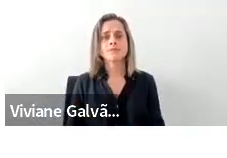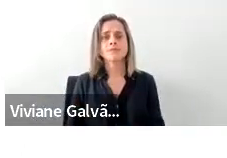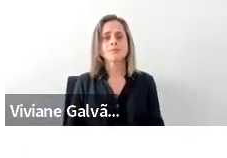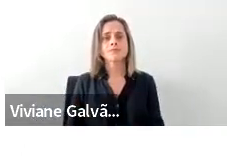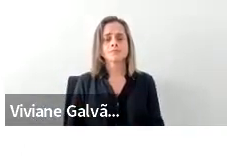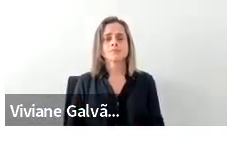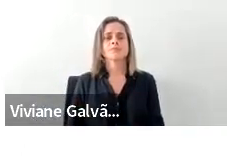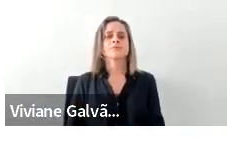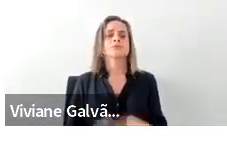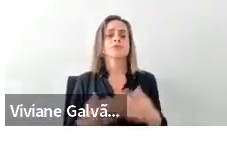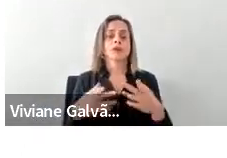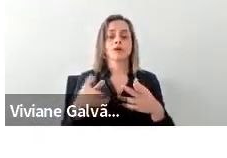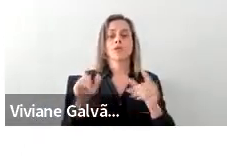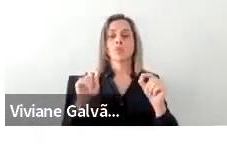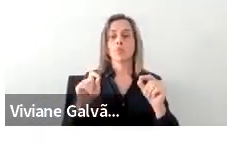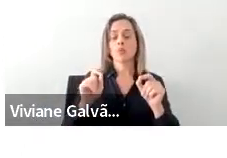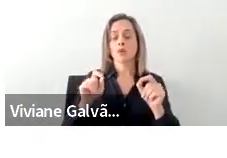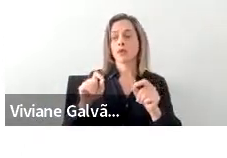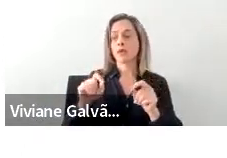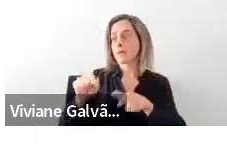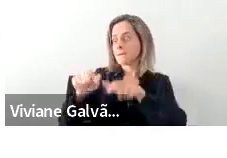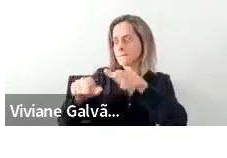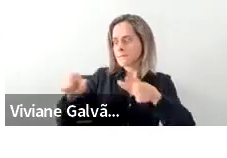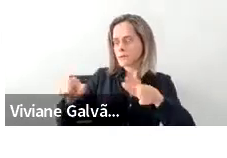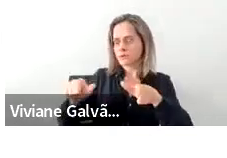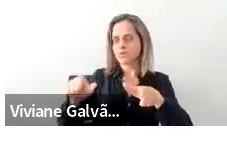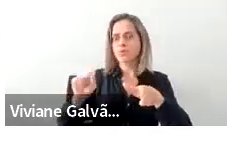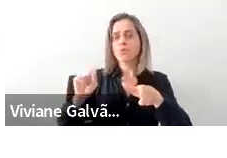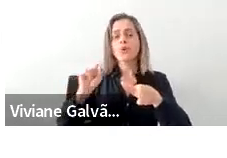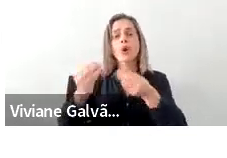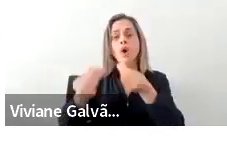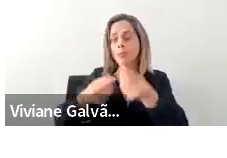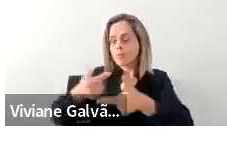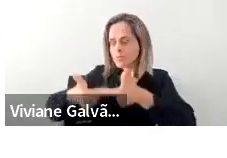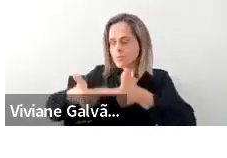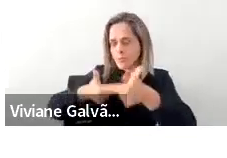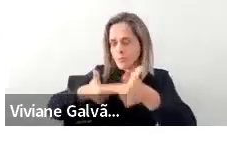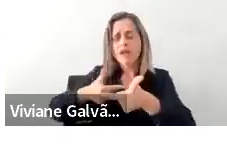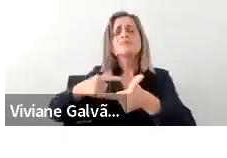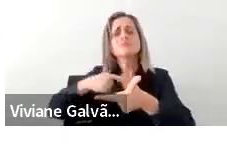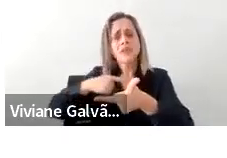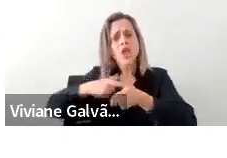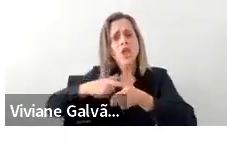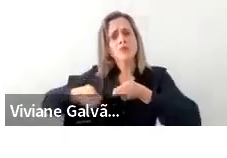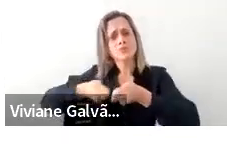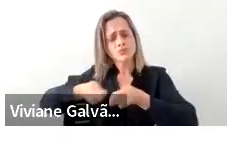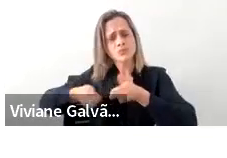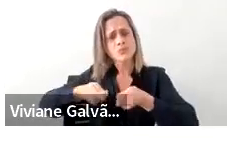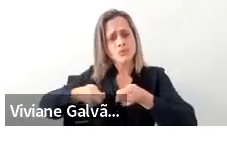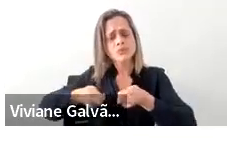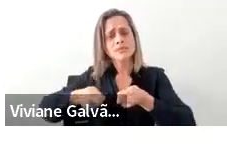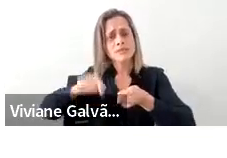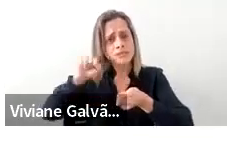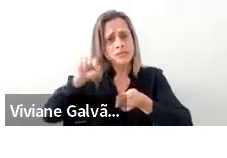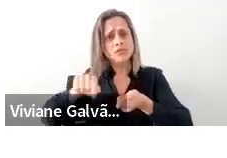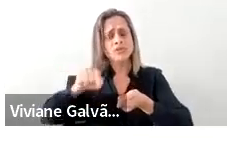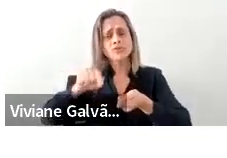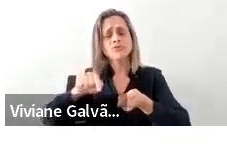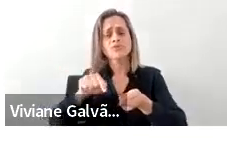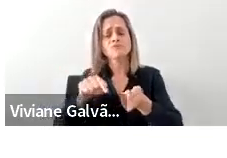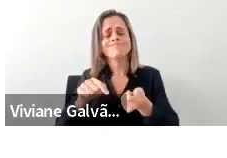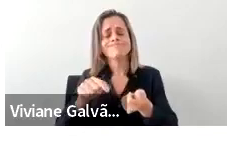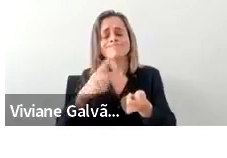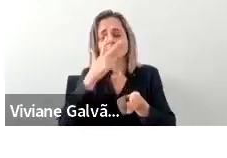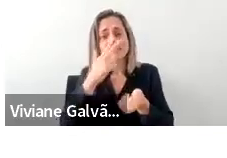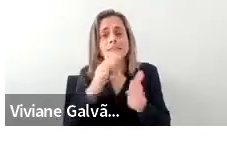labor, are here transparent in their simplicity, in production, as well as